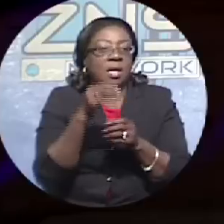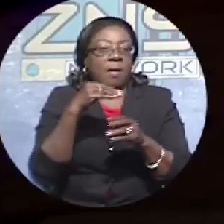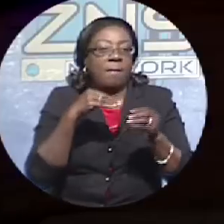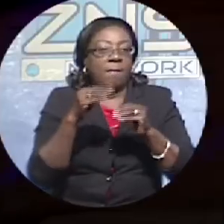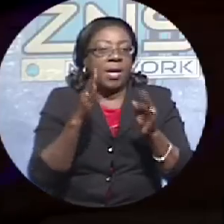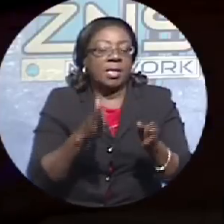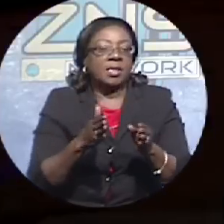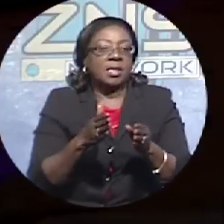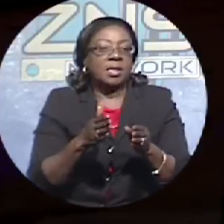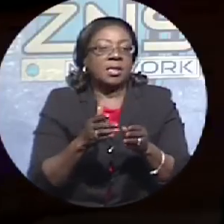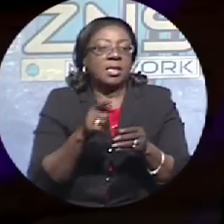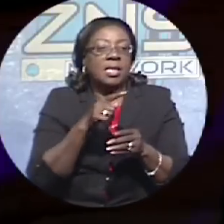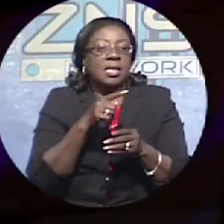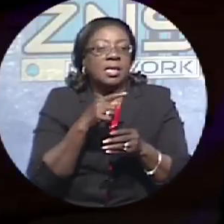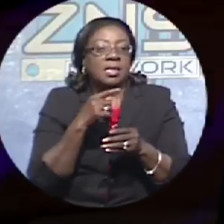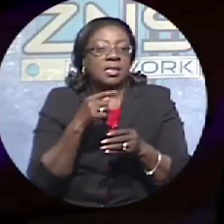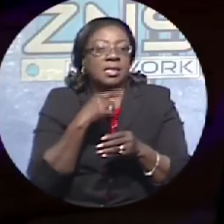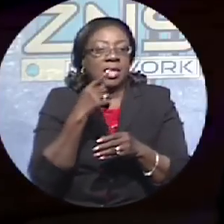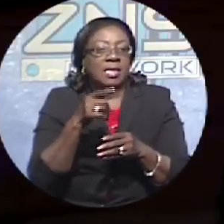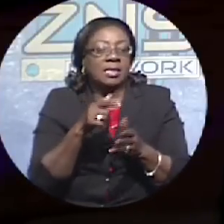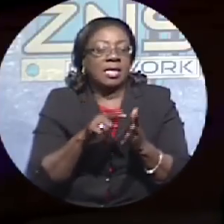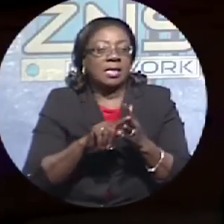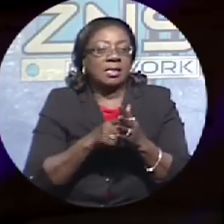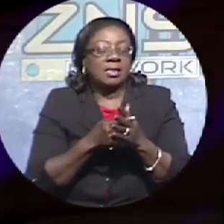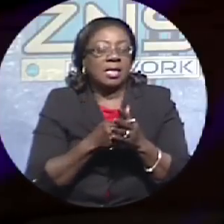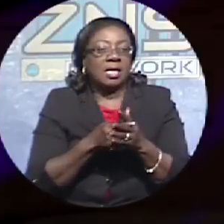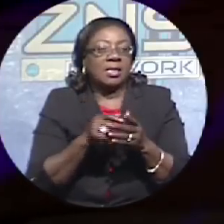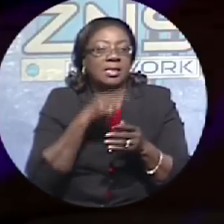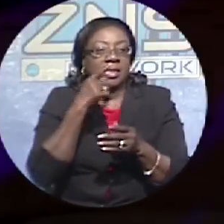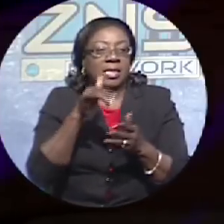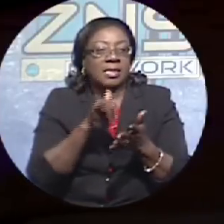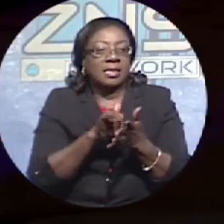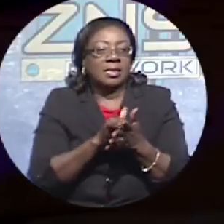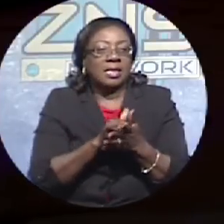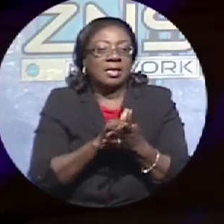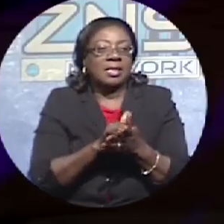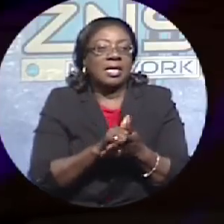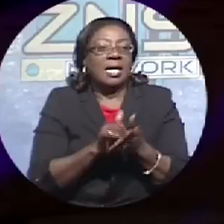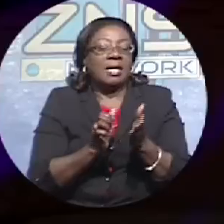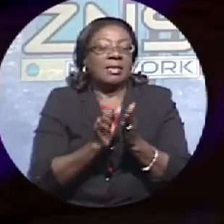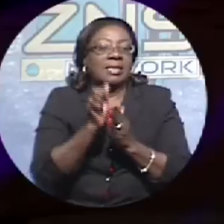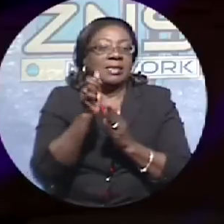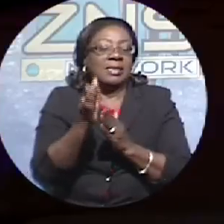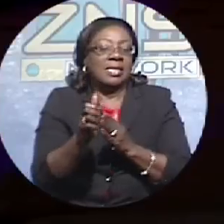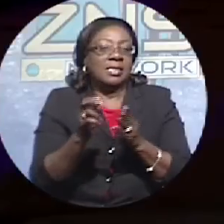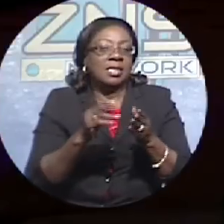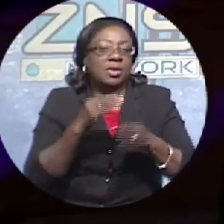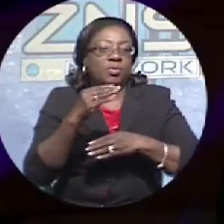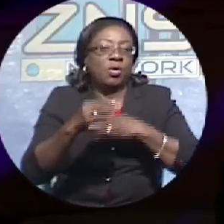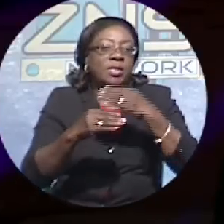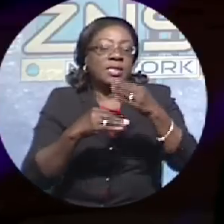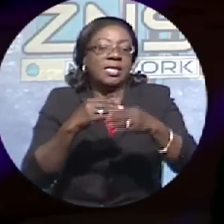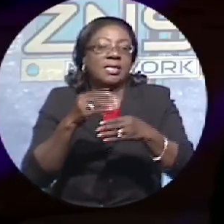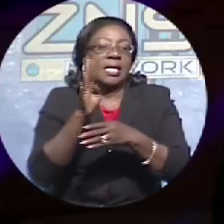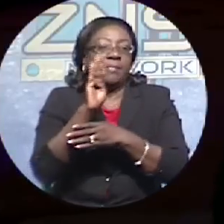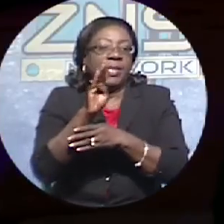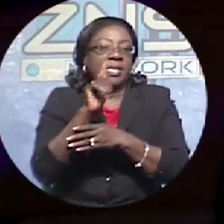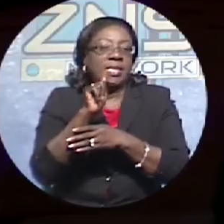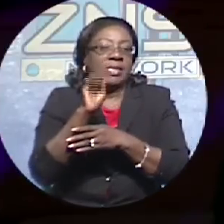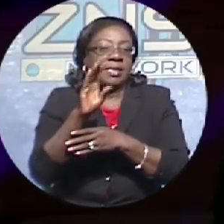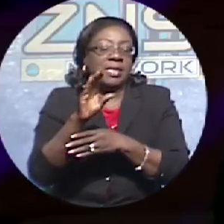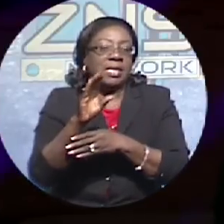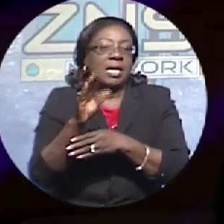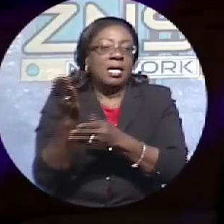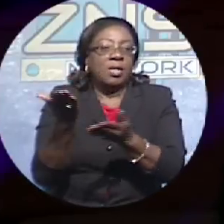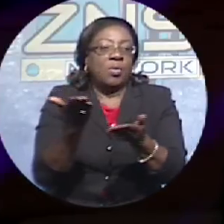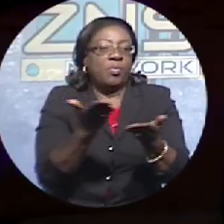Alphany Duncombe, ahead of tonight's launch, and she took me straight through the extensive process that BTC undertook to actually